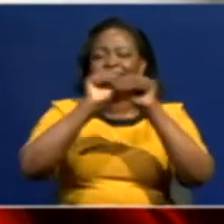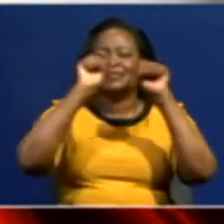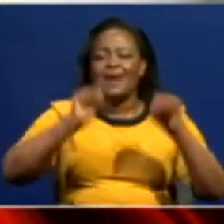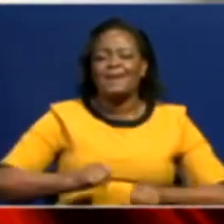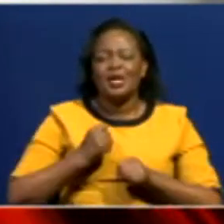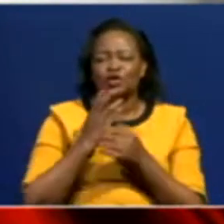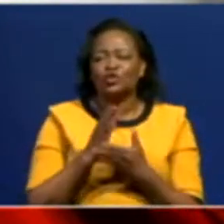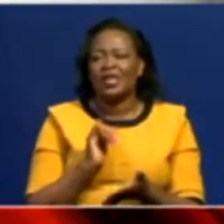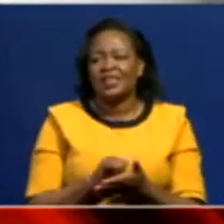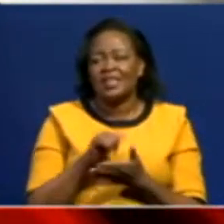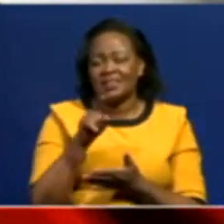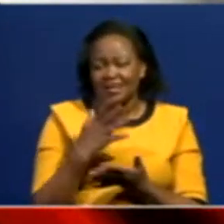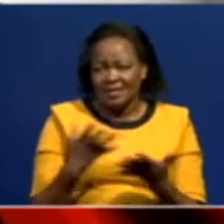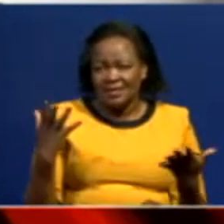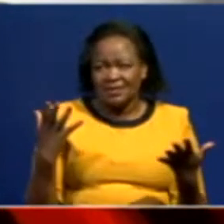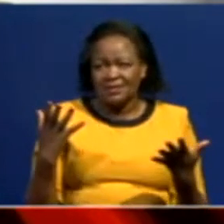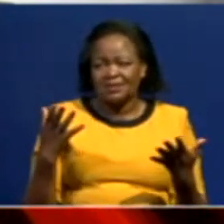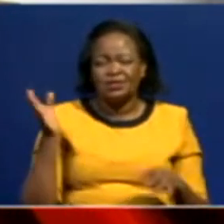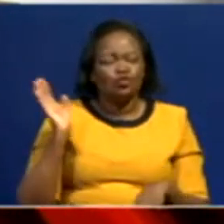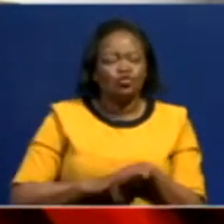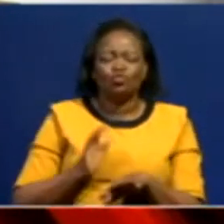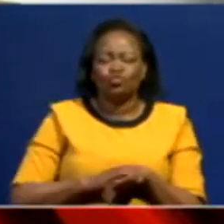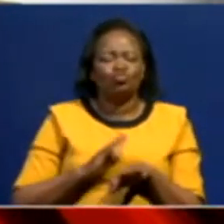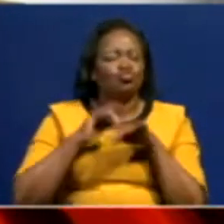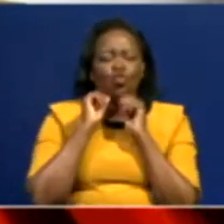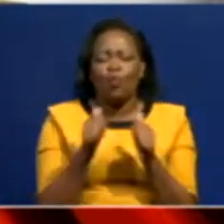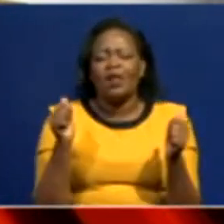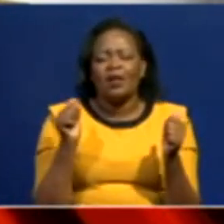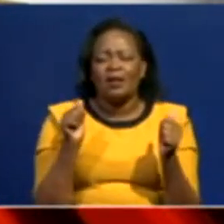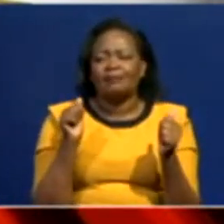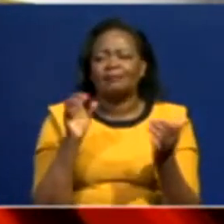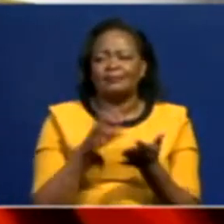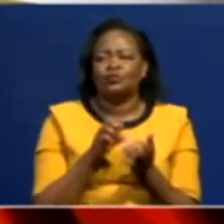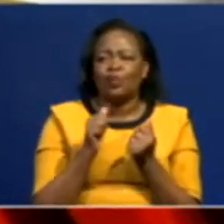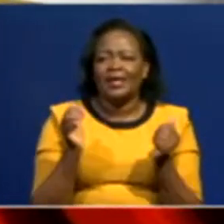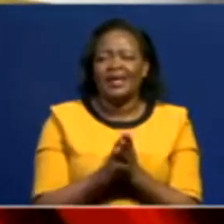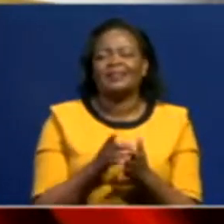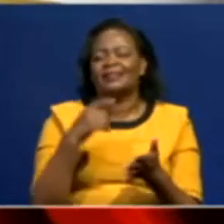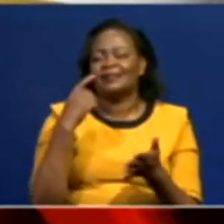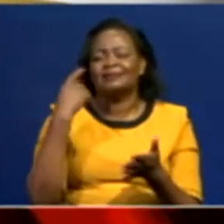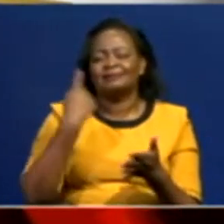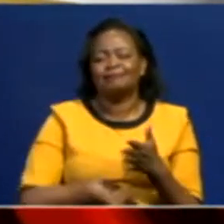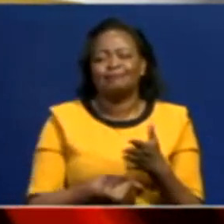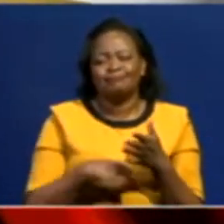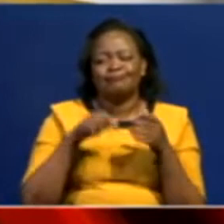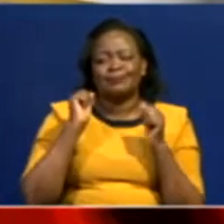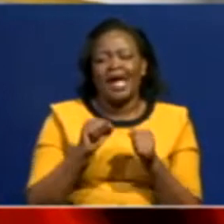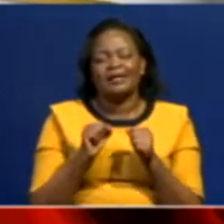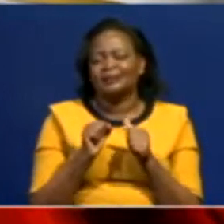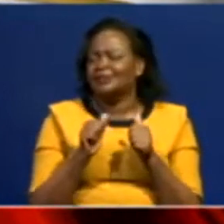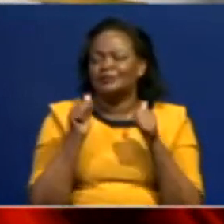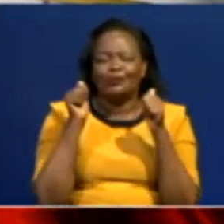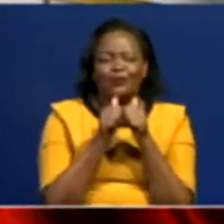that that commodity is in good shape, is good status, and that the prices can always be able to meet the